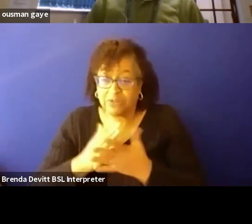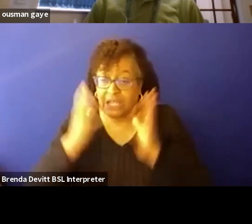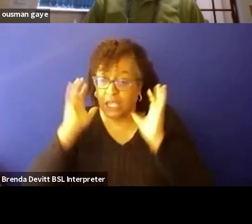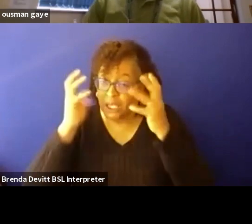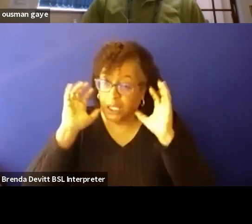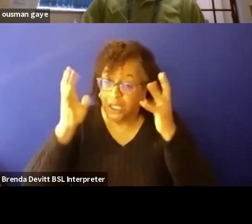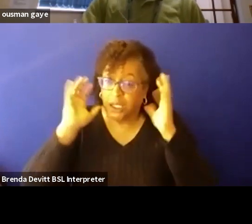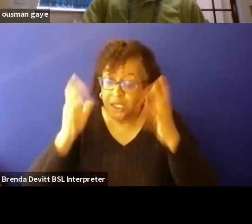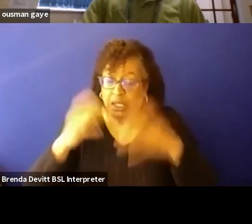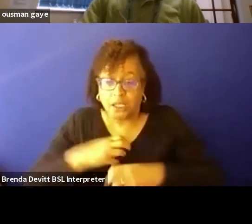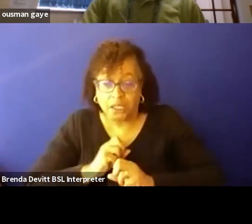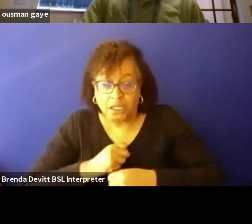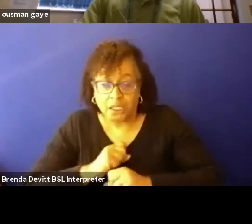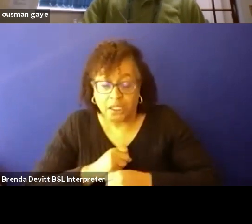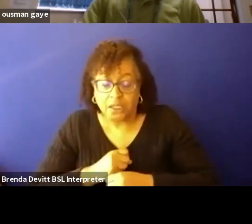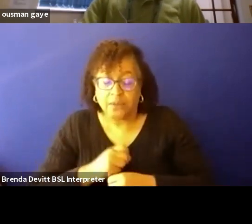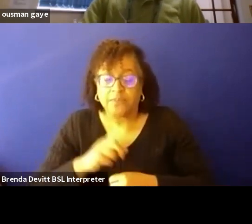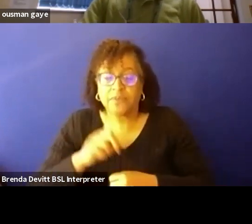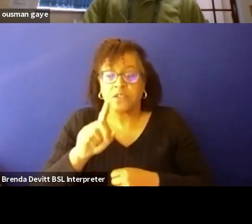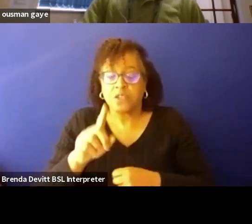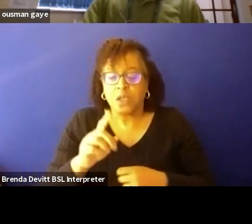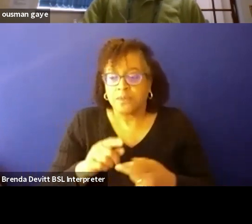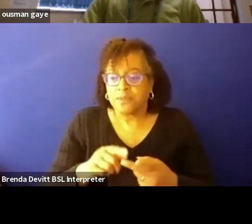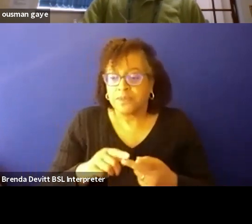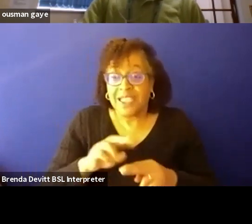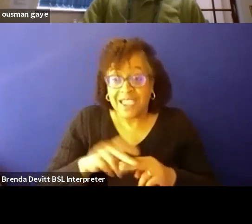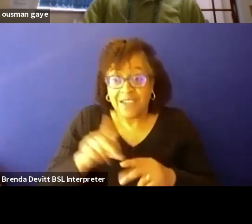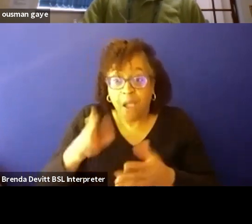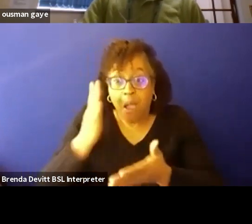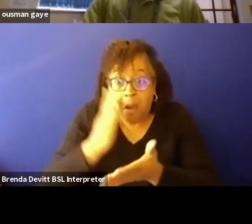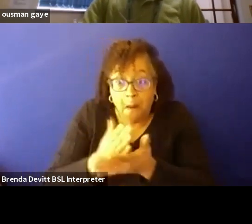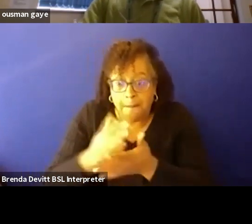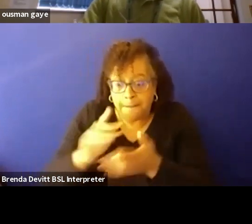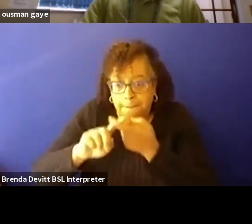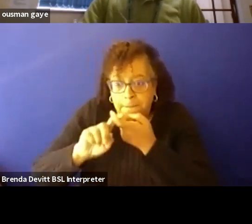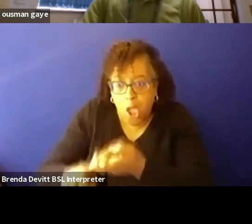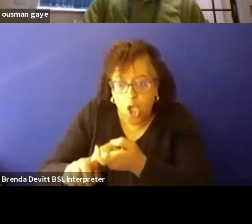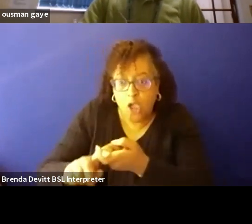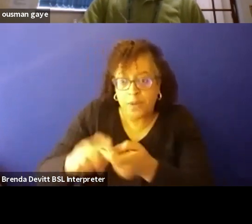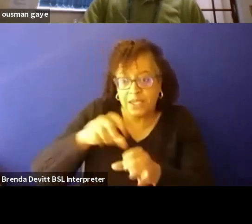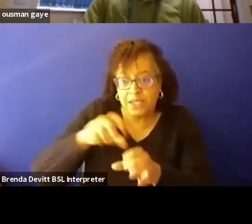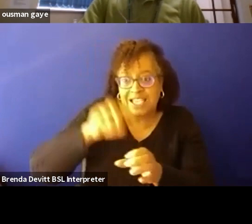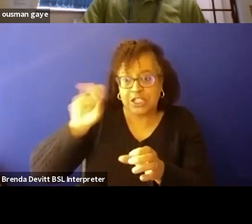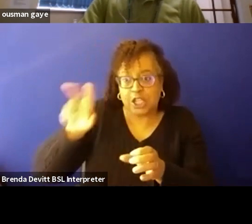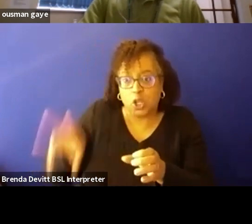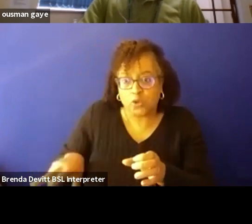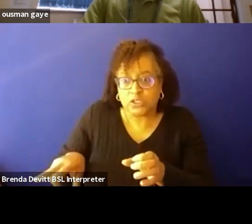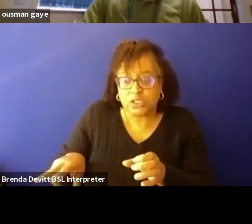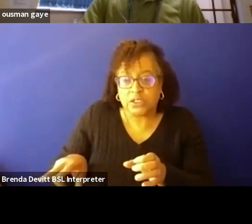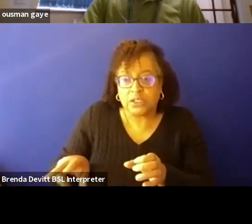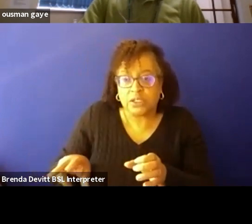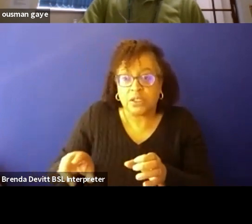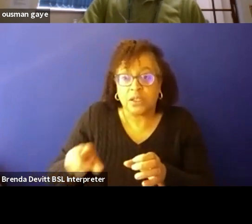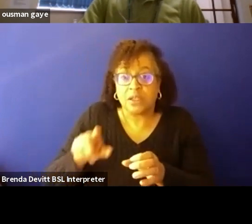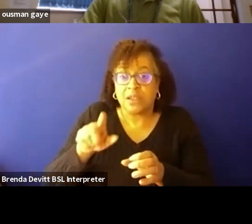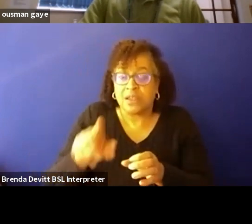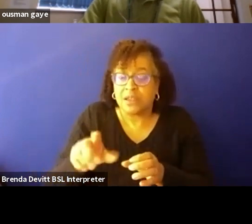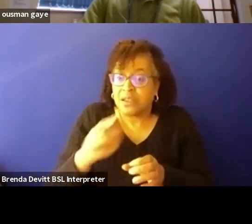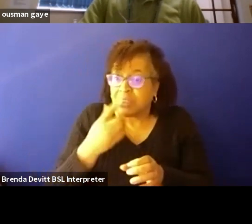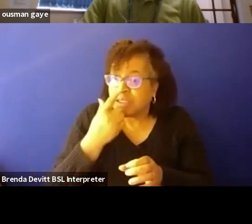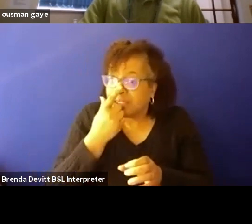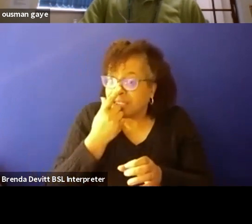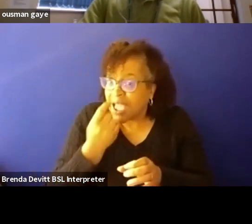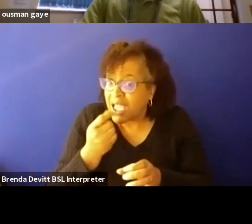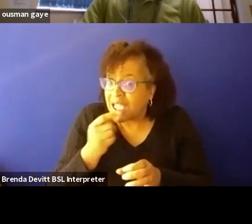he is permanent, if it does go to the worst case scenario and he is excluded, are they able to then find another